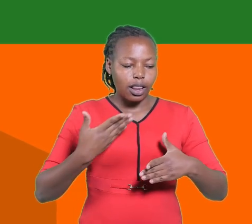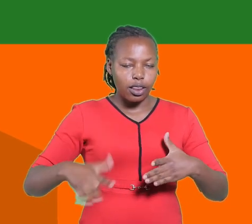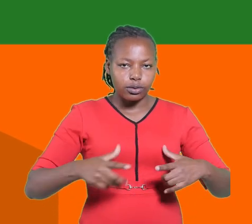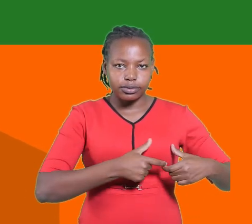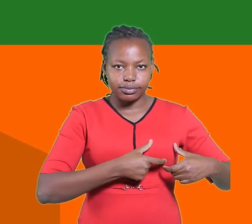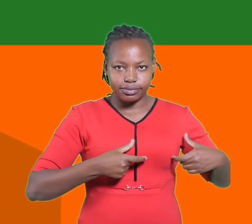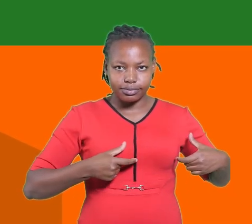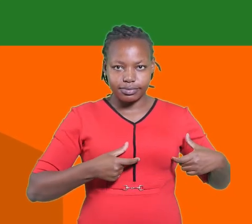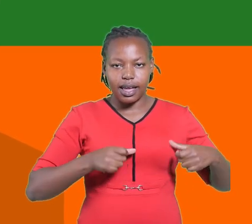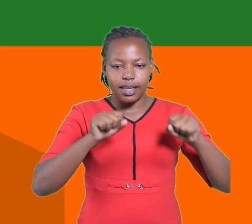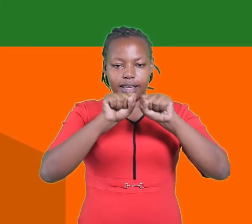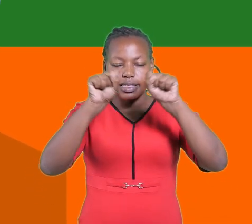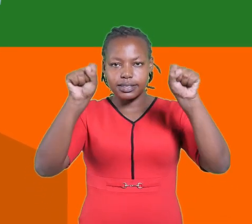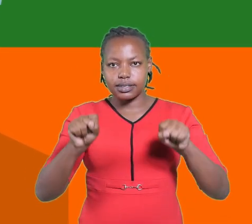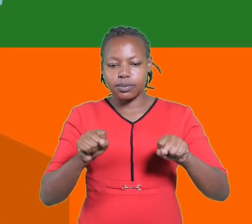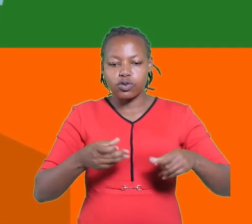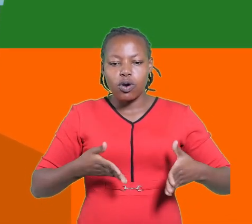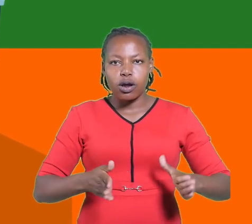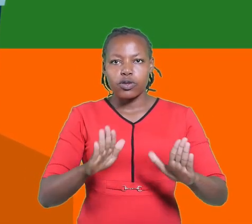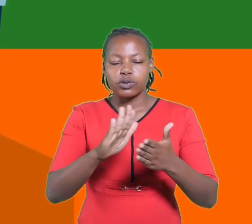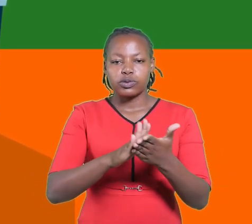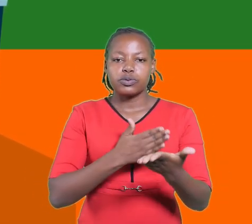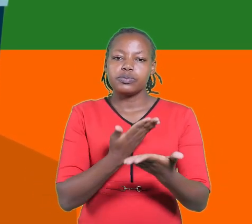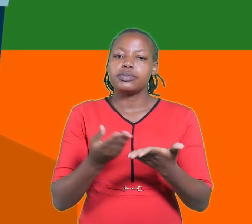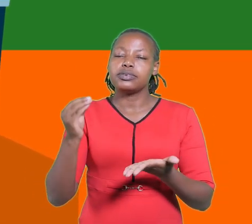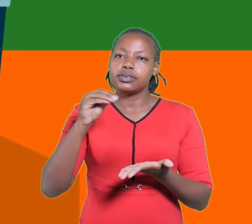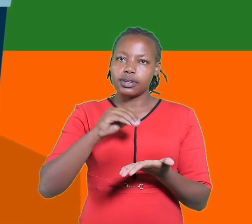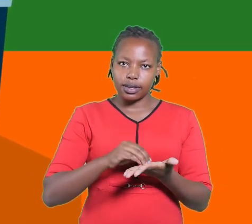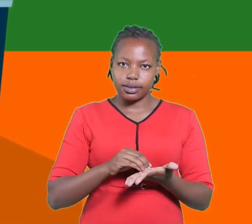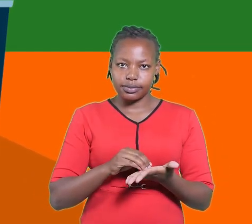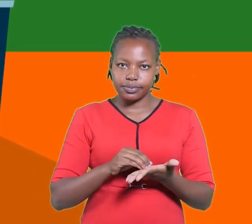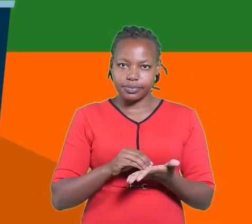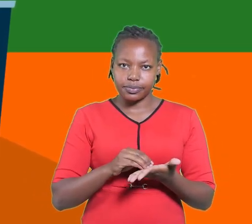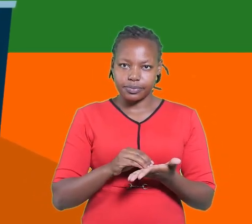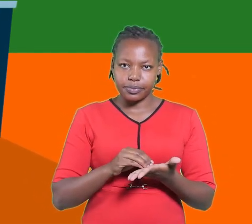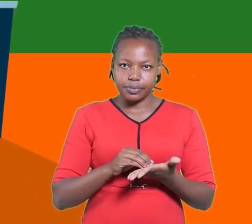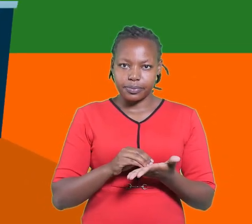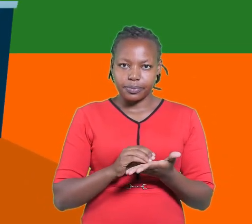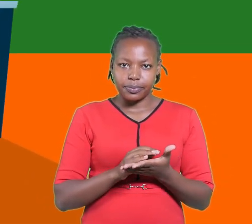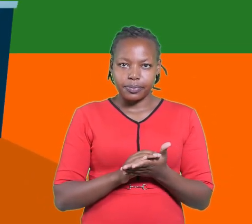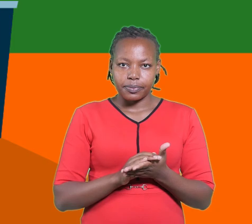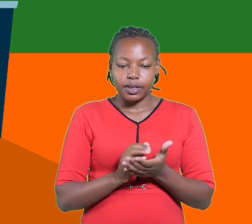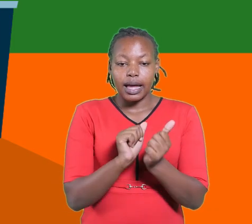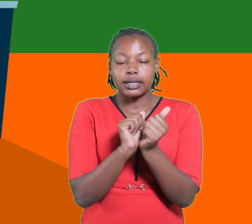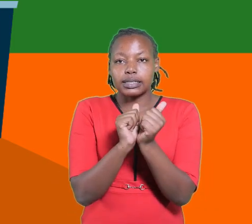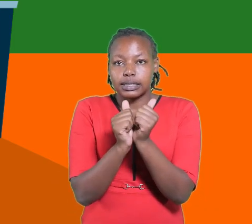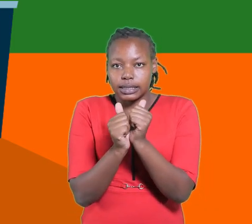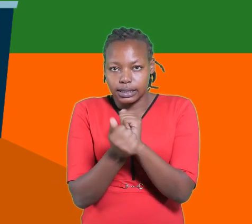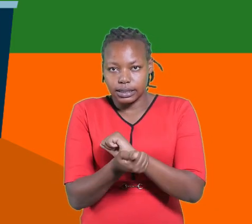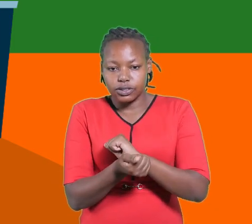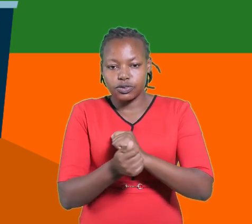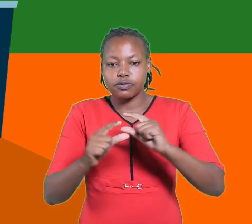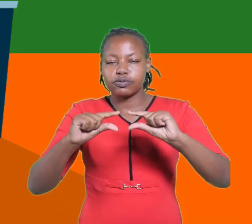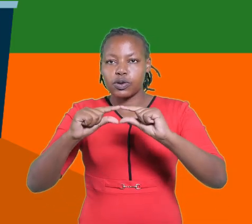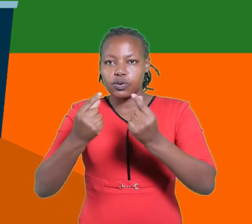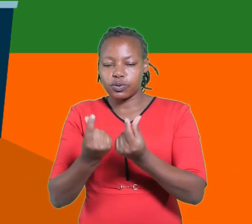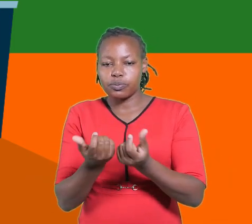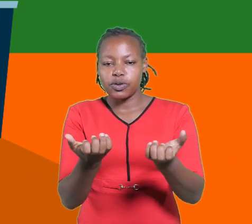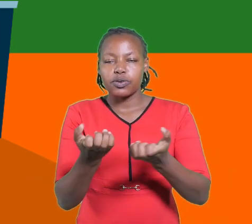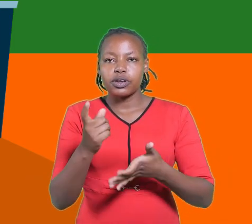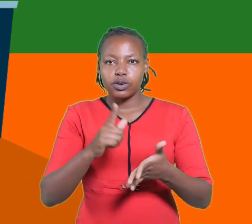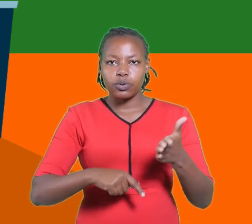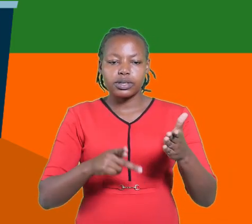allow you to make a new application. Replacement of a lost badge and change of category require a payment